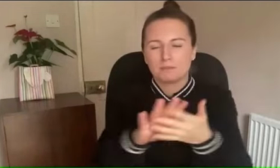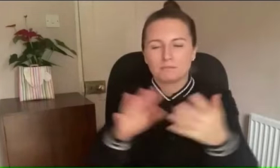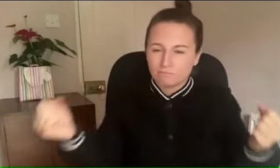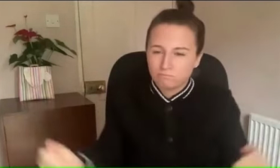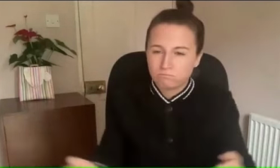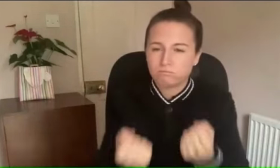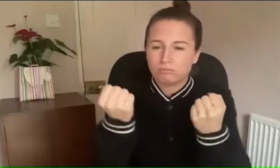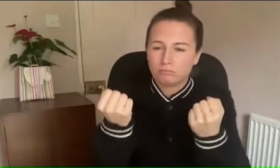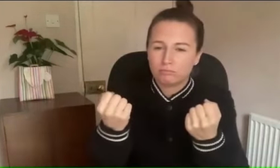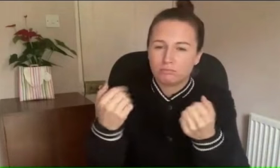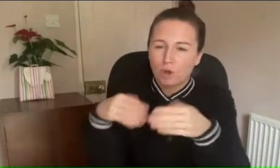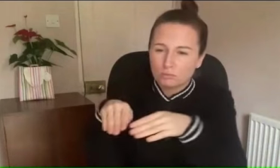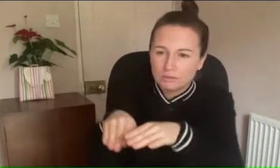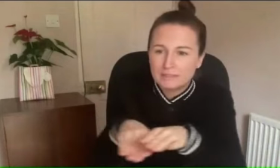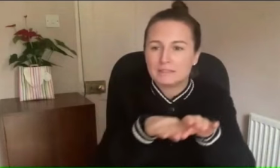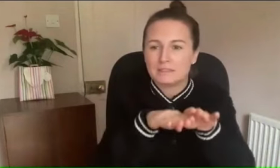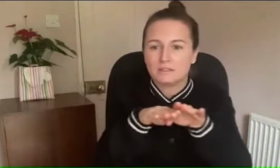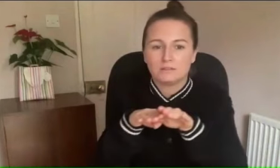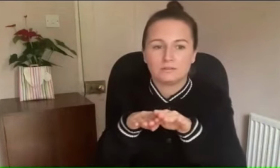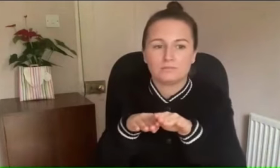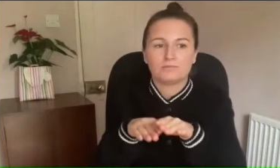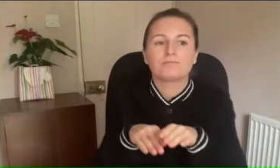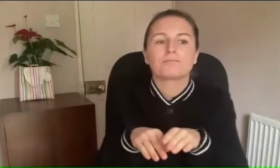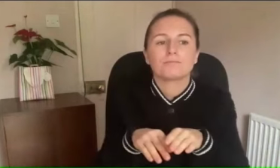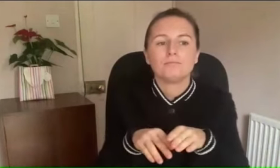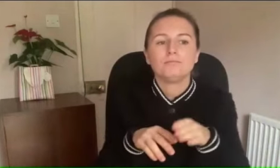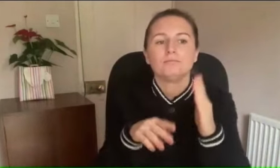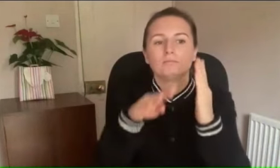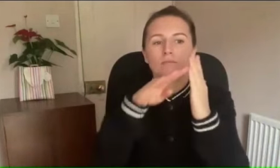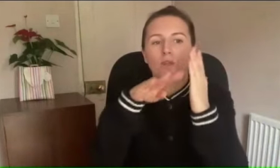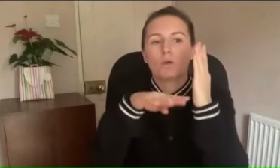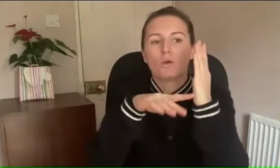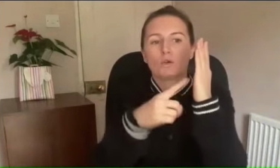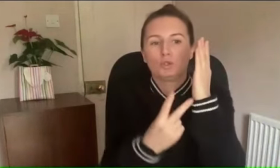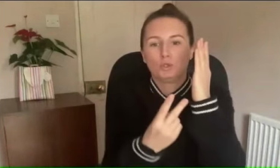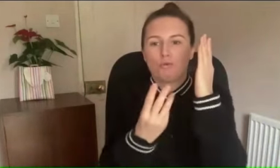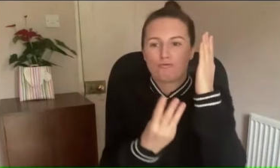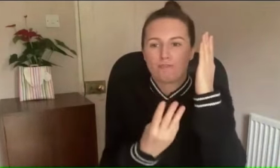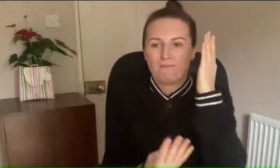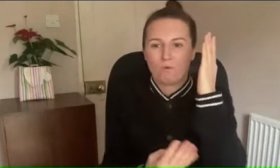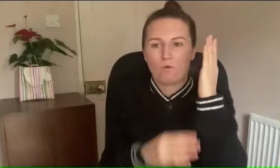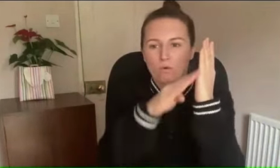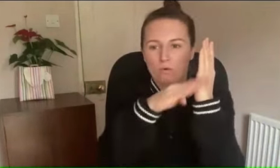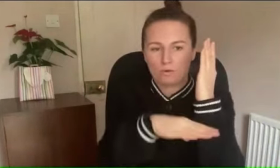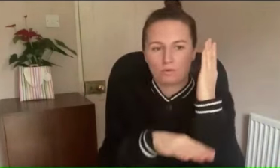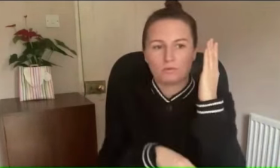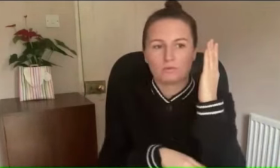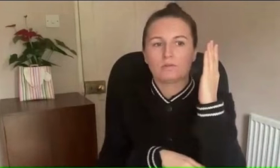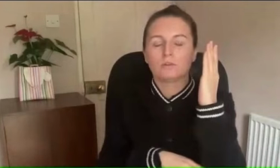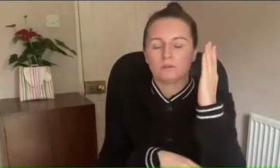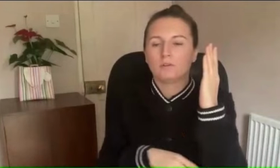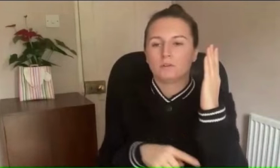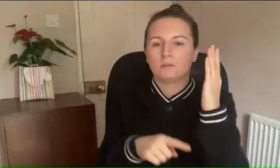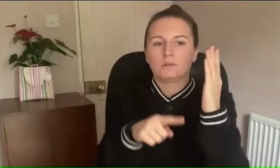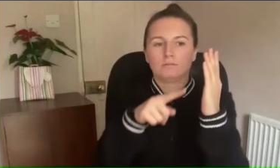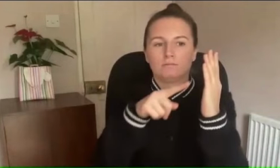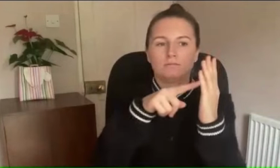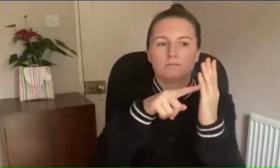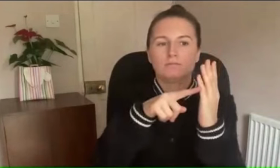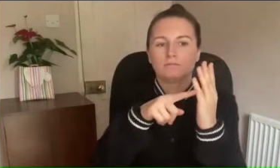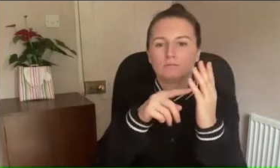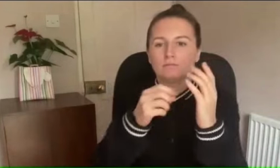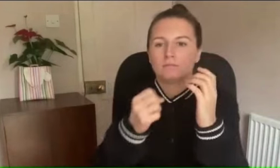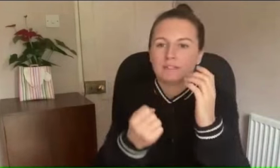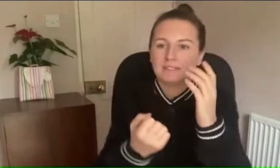met with strong consistency across the whole hub area. Ratings 2, 3, and 4 represent the